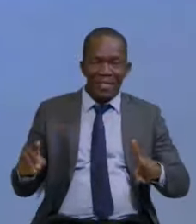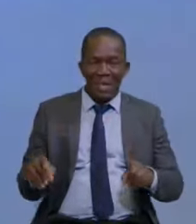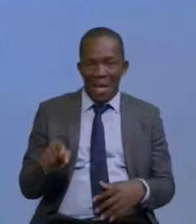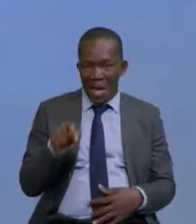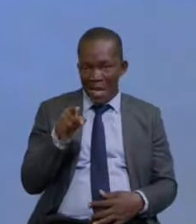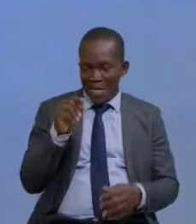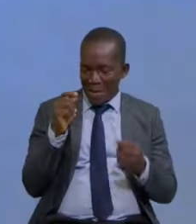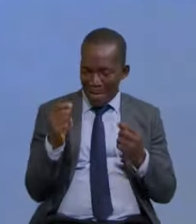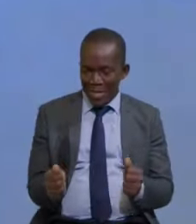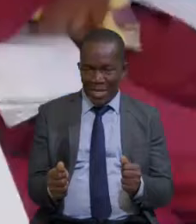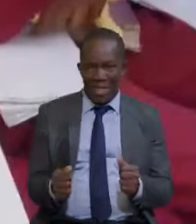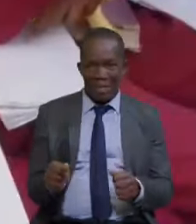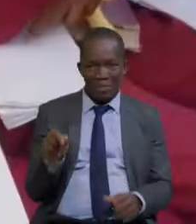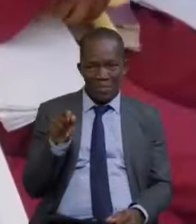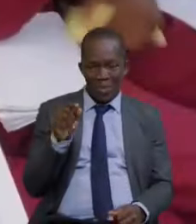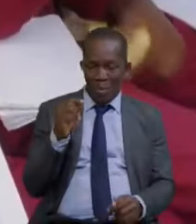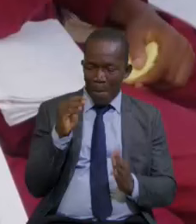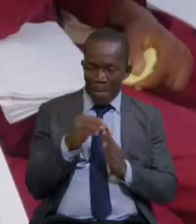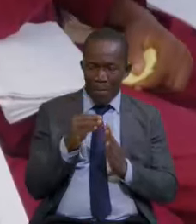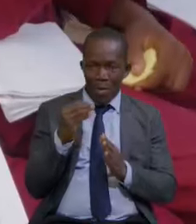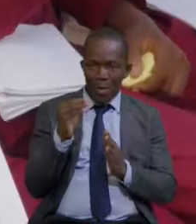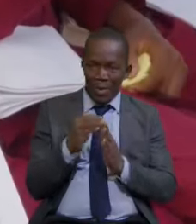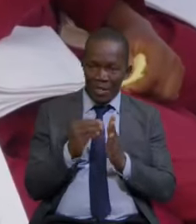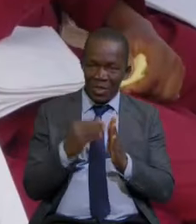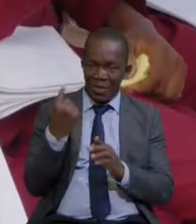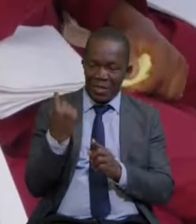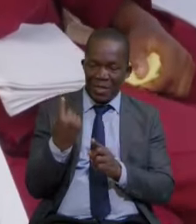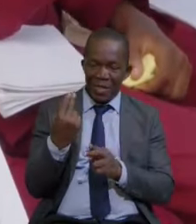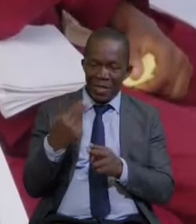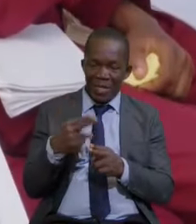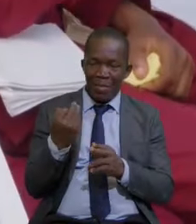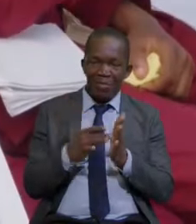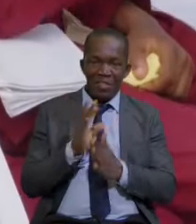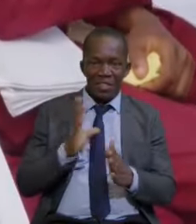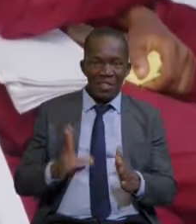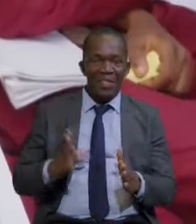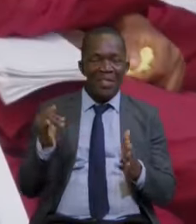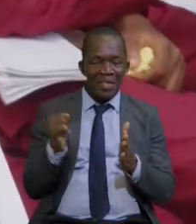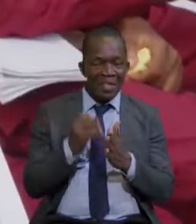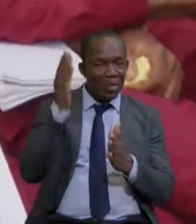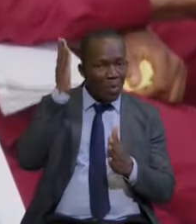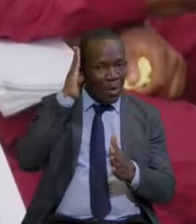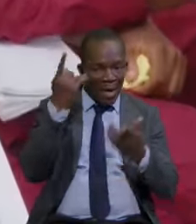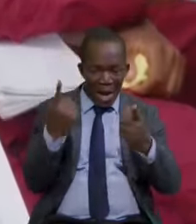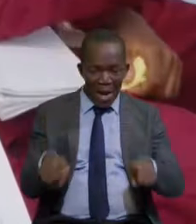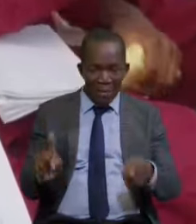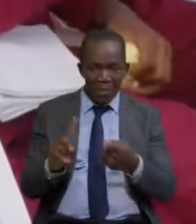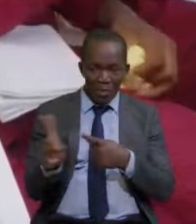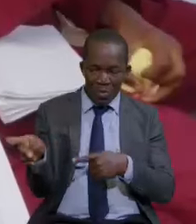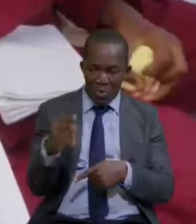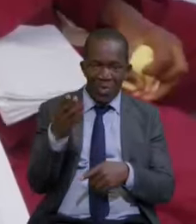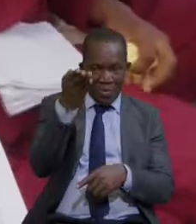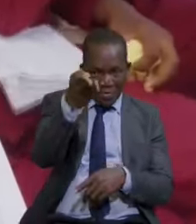the name of Jesus, it will happen to you right there. Speak the word only, and my